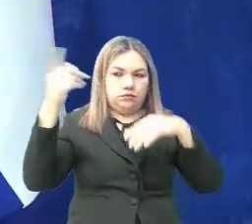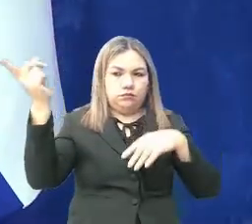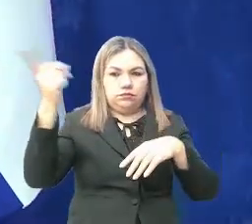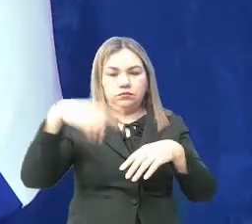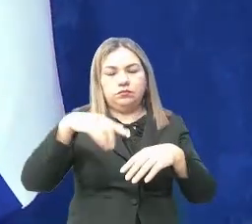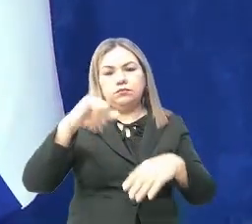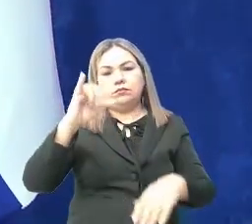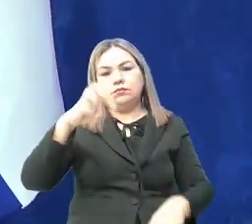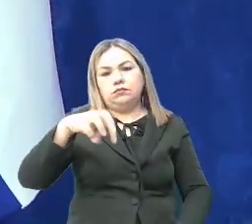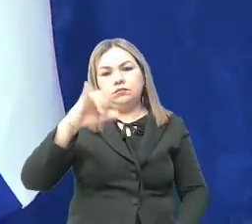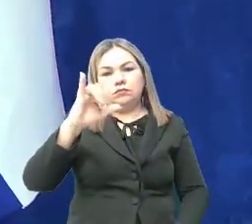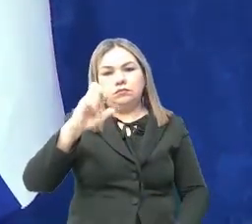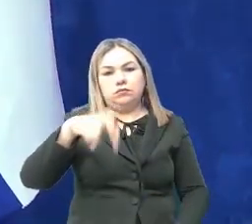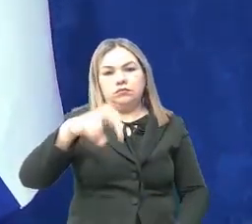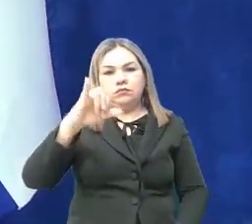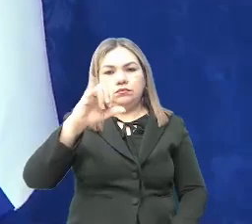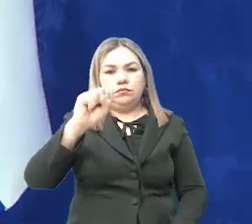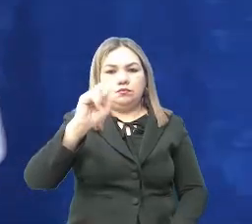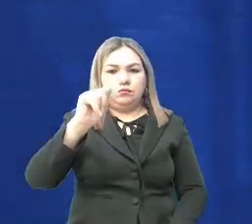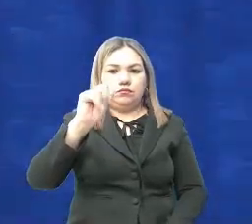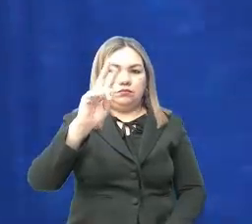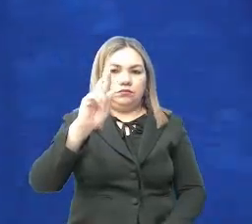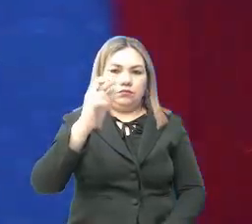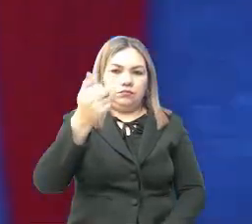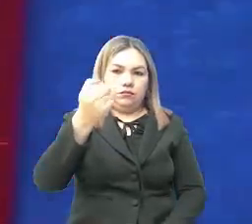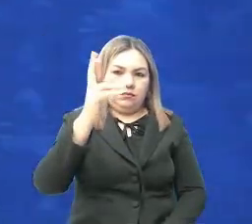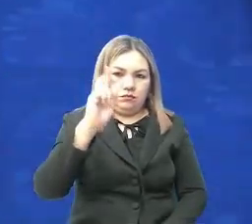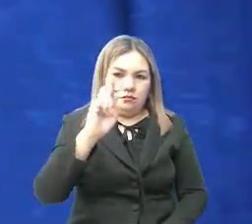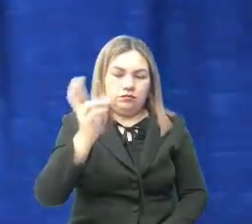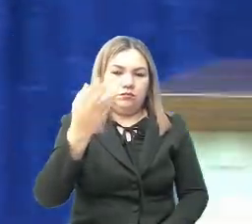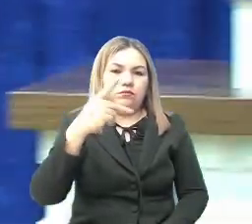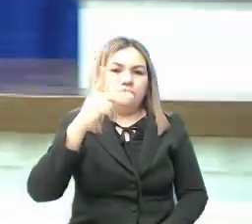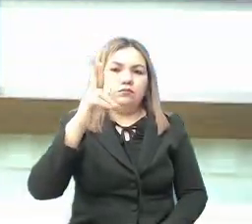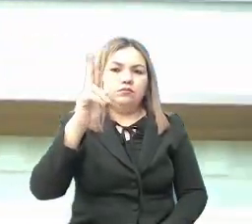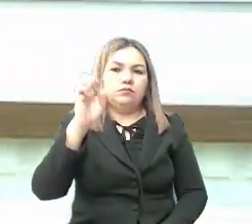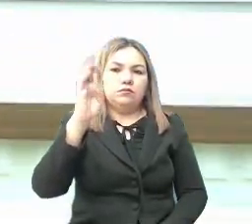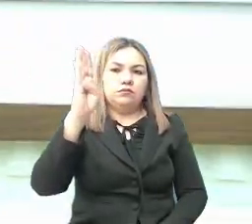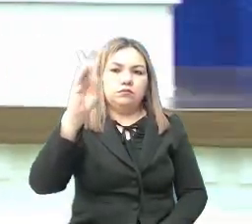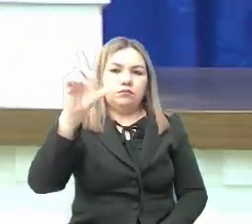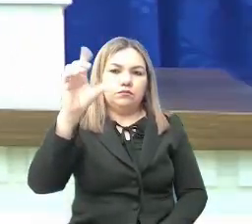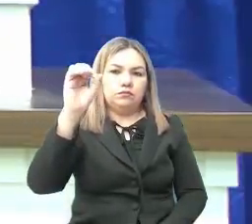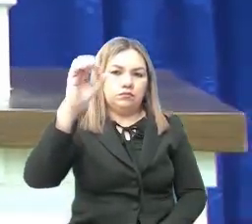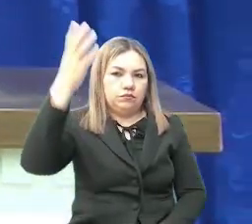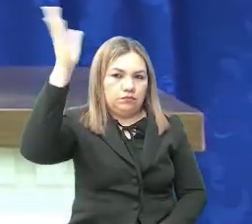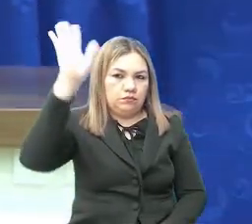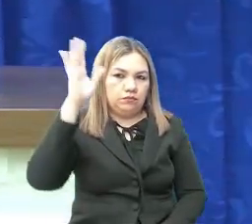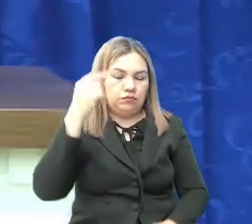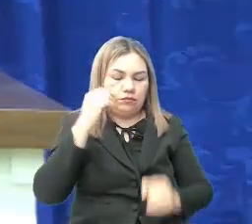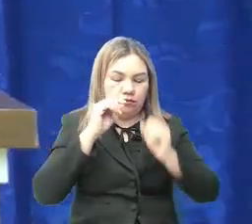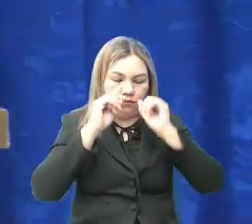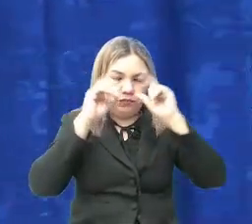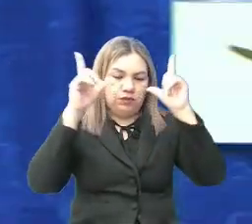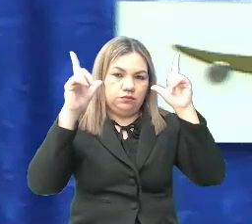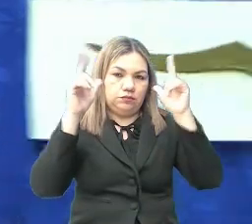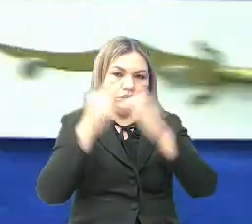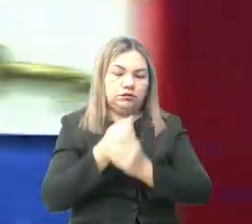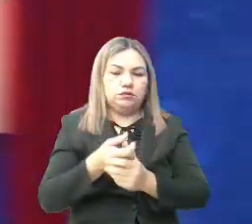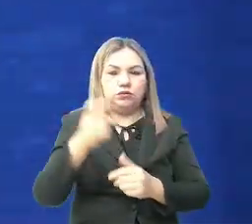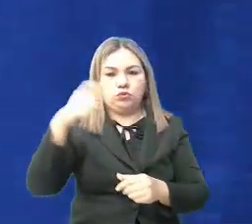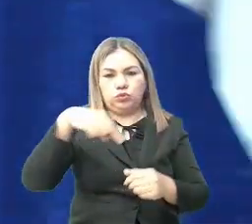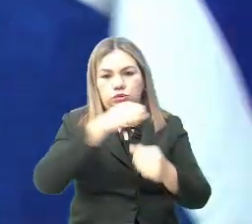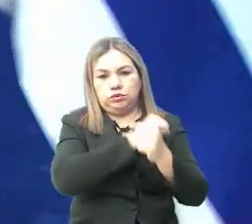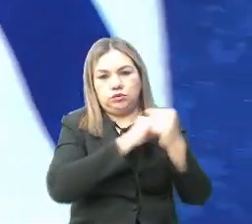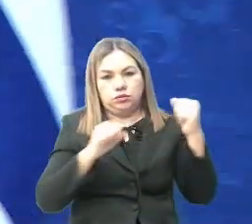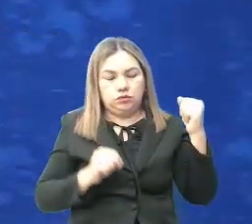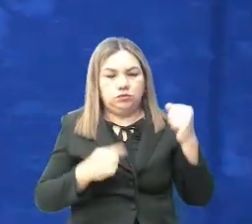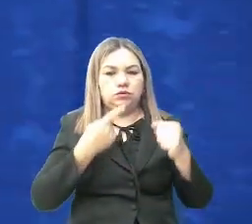went to minister the people of God that were captive for 18 years. They touched the people of God, and there was an awakening.